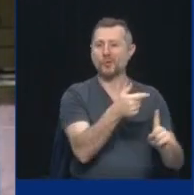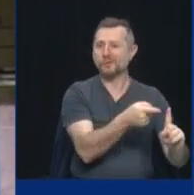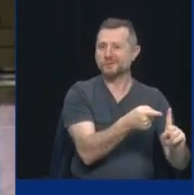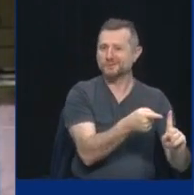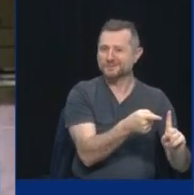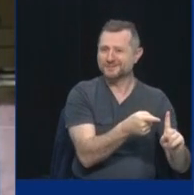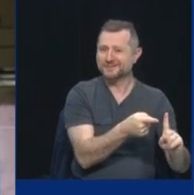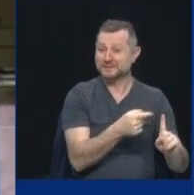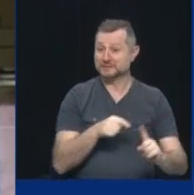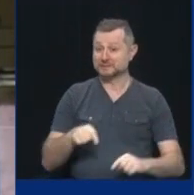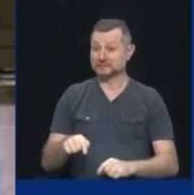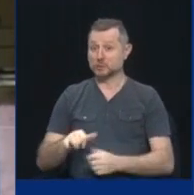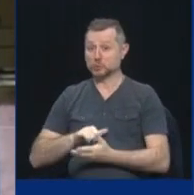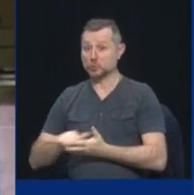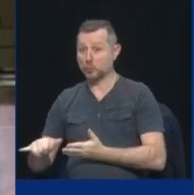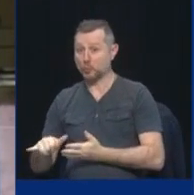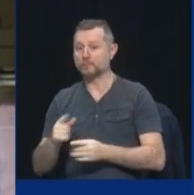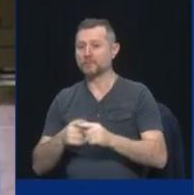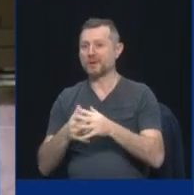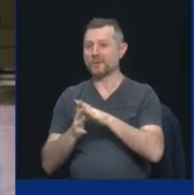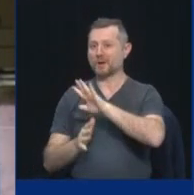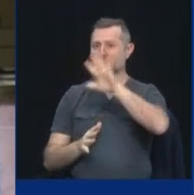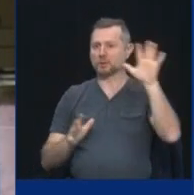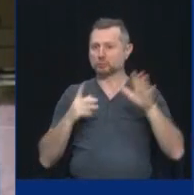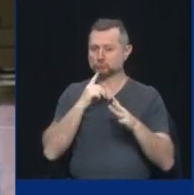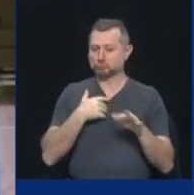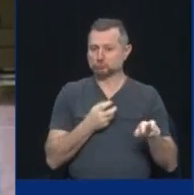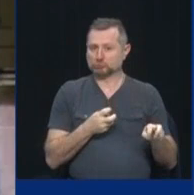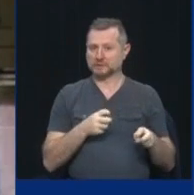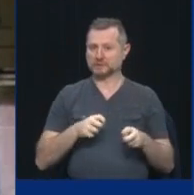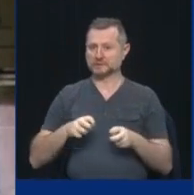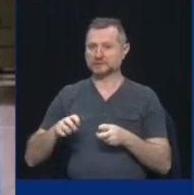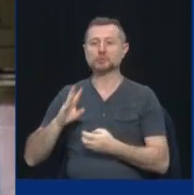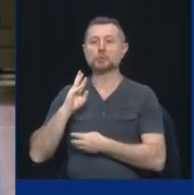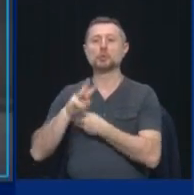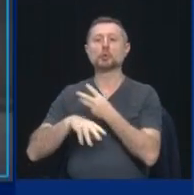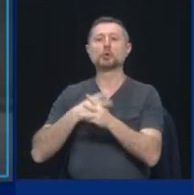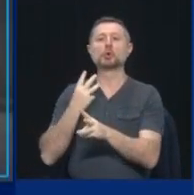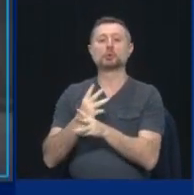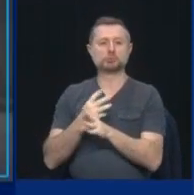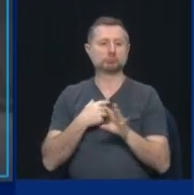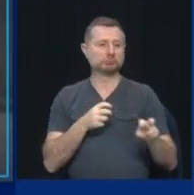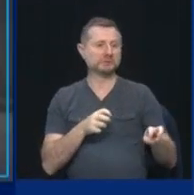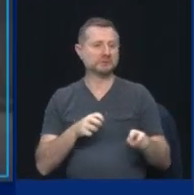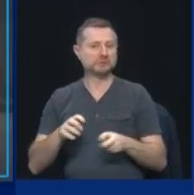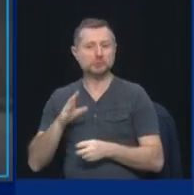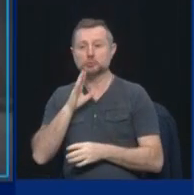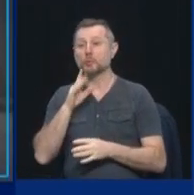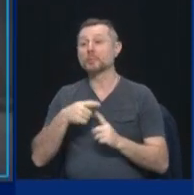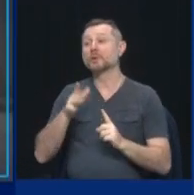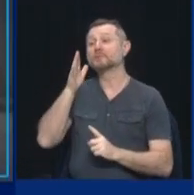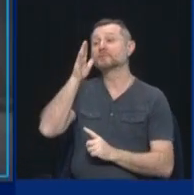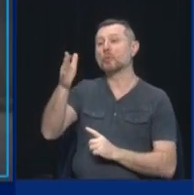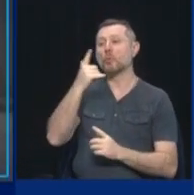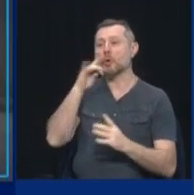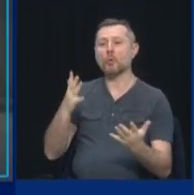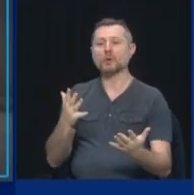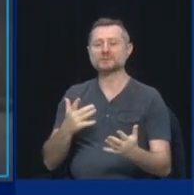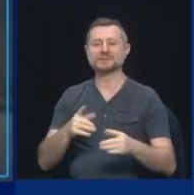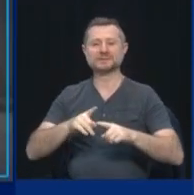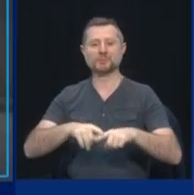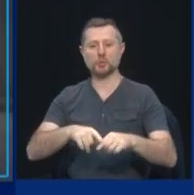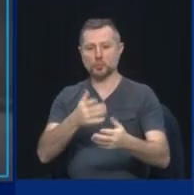transition. It's a country in transition. It's a world in transition. What does the future hold? It depends on what you make the